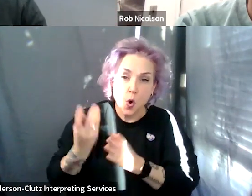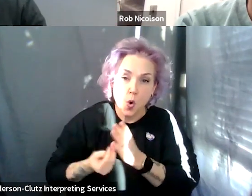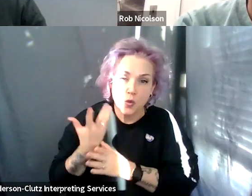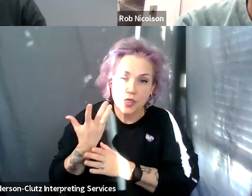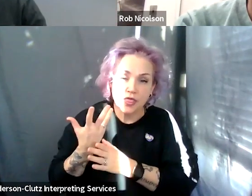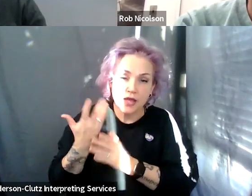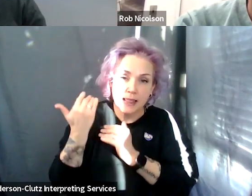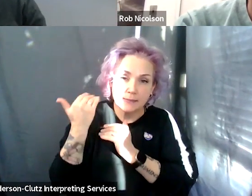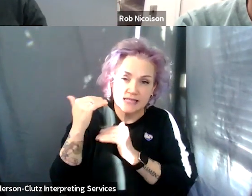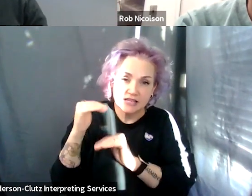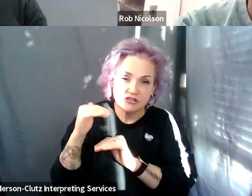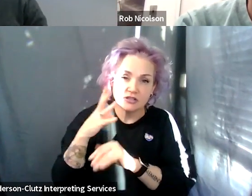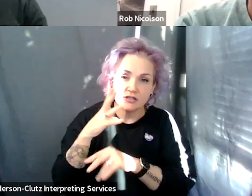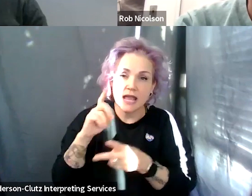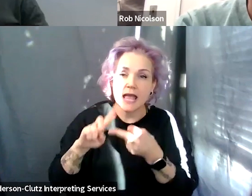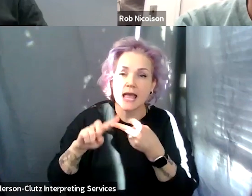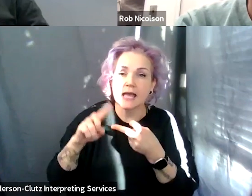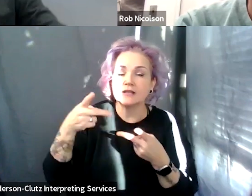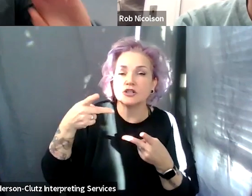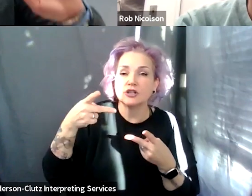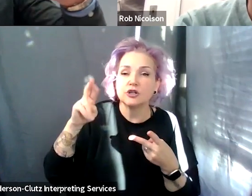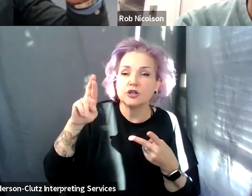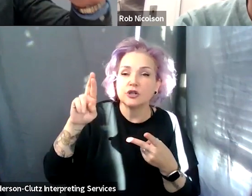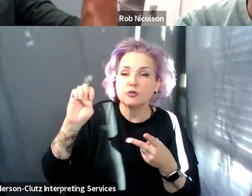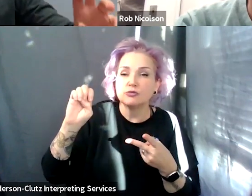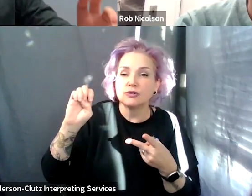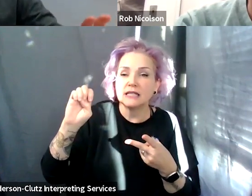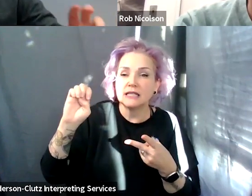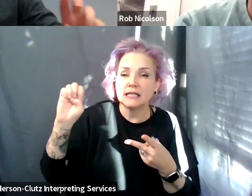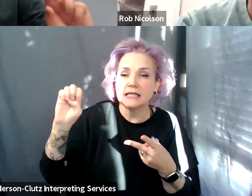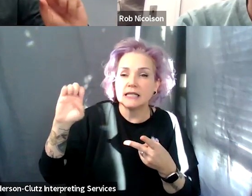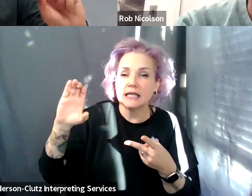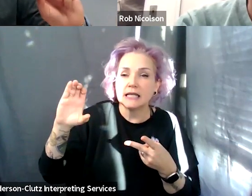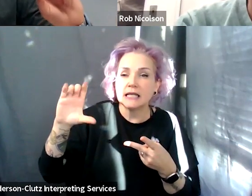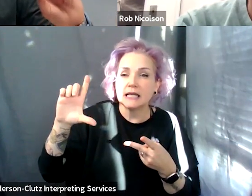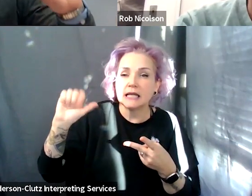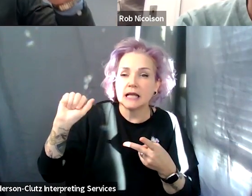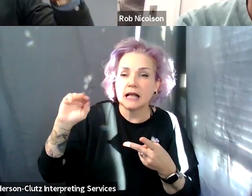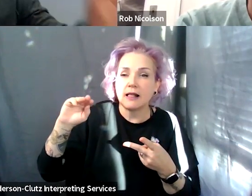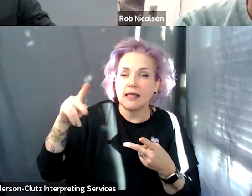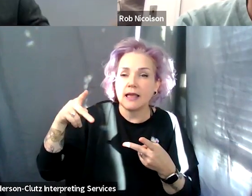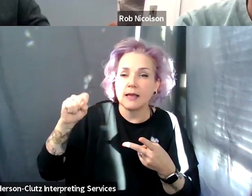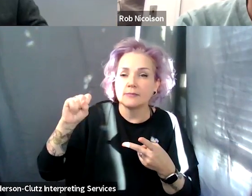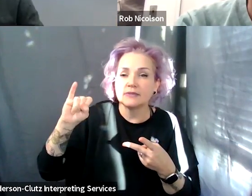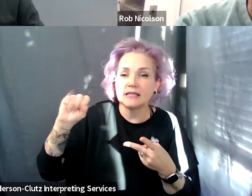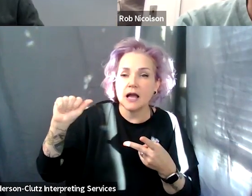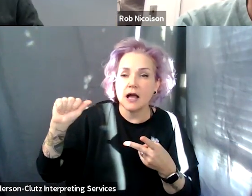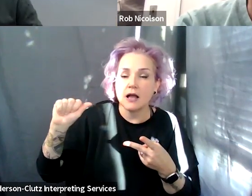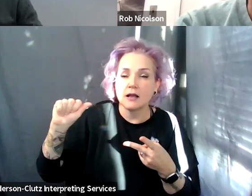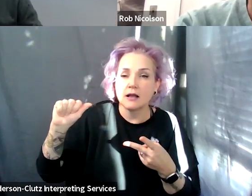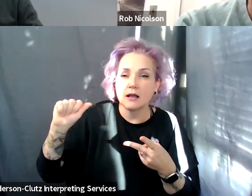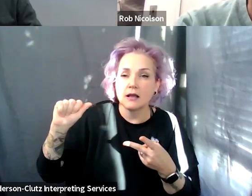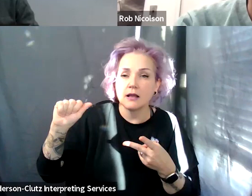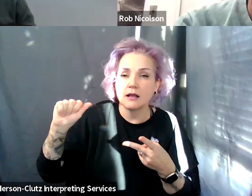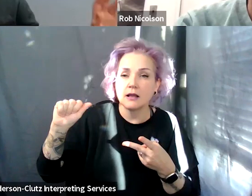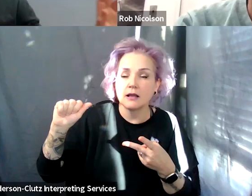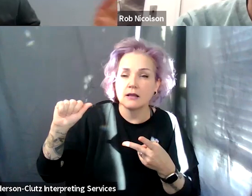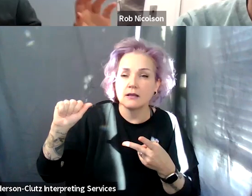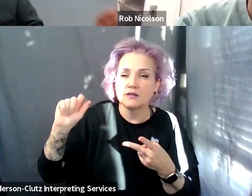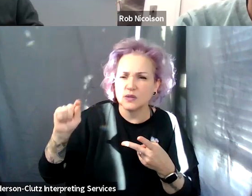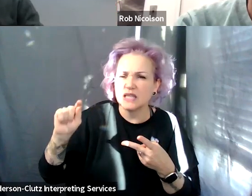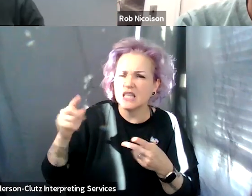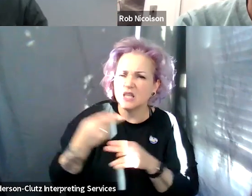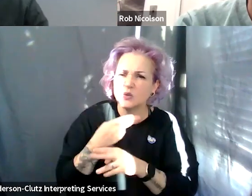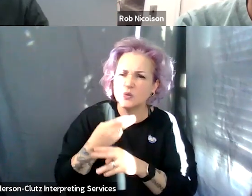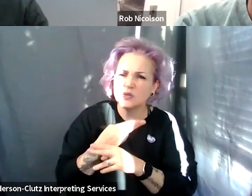it to preeclampsia. And so in that case, that I can't recall at the top of my head in terms of what